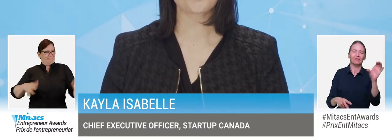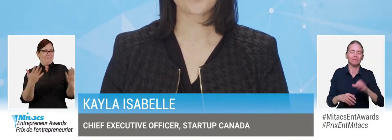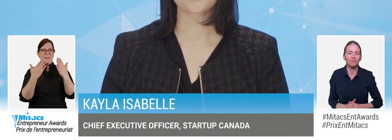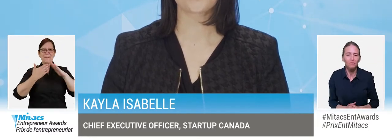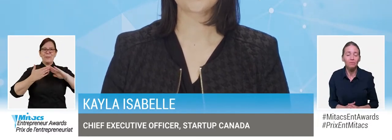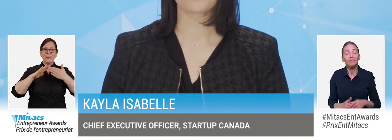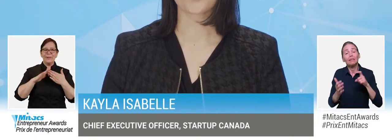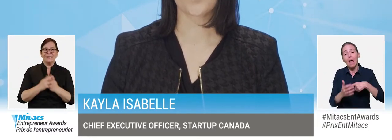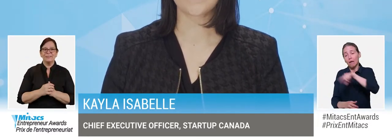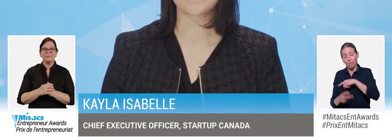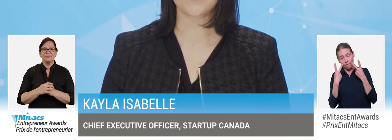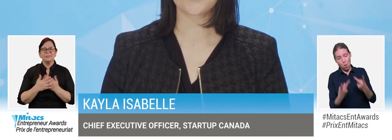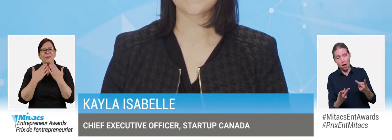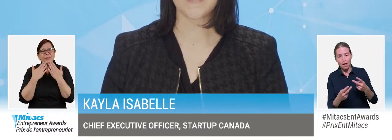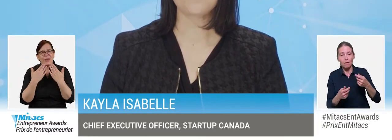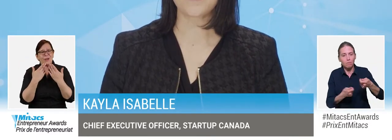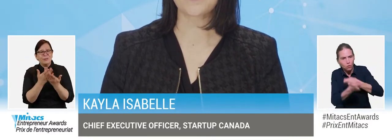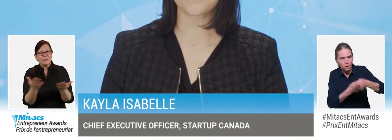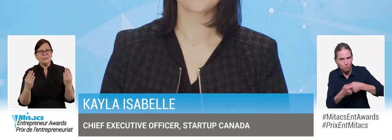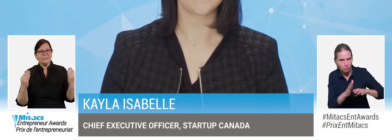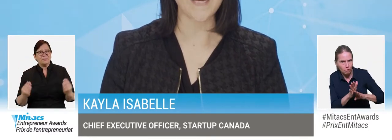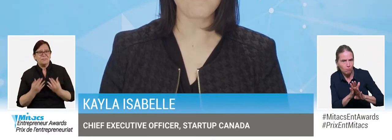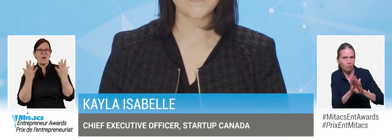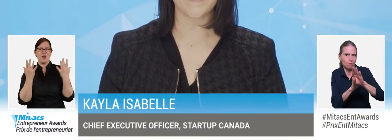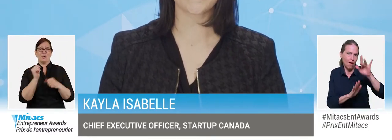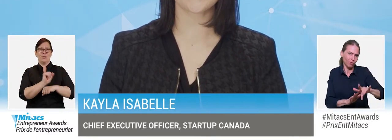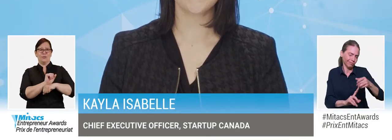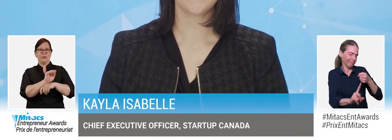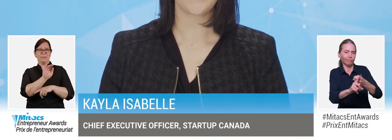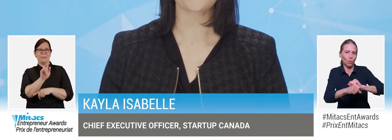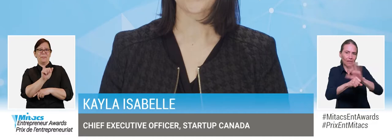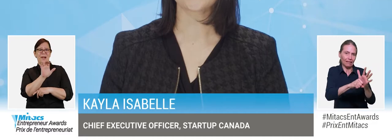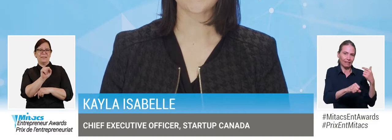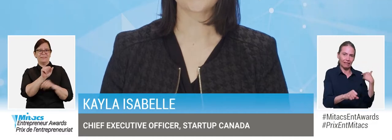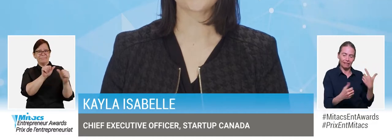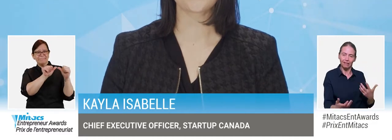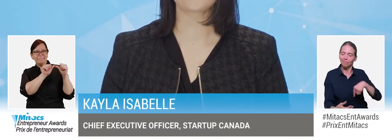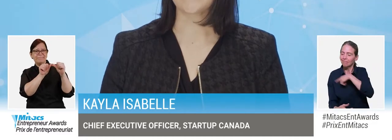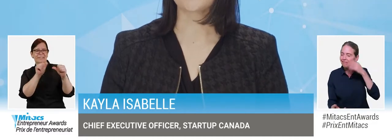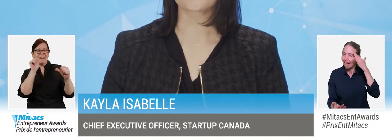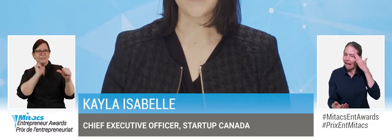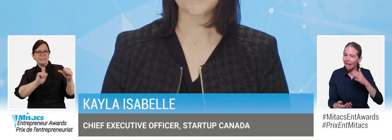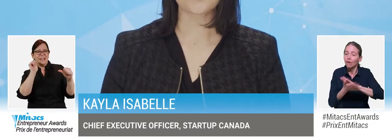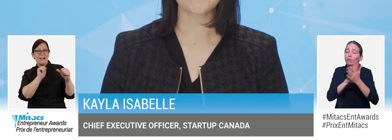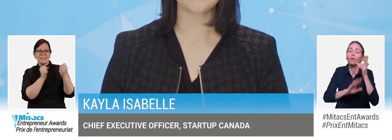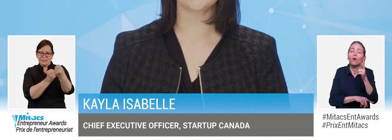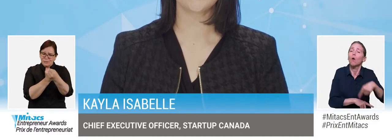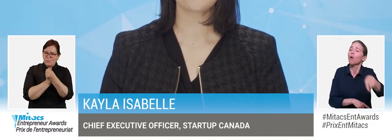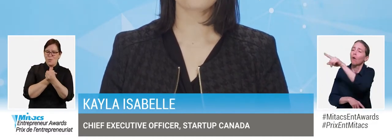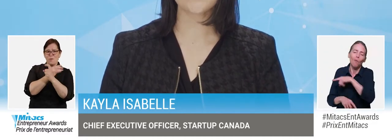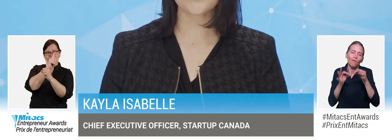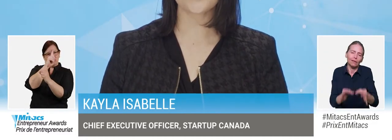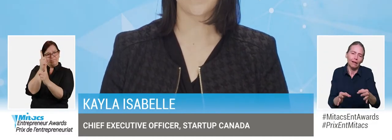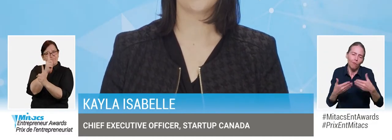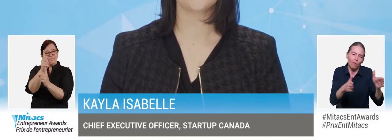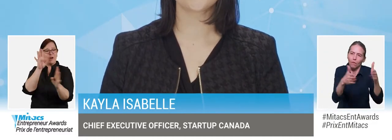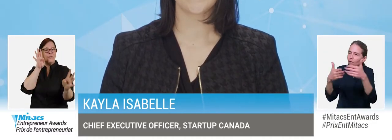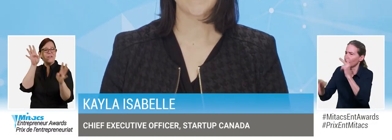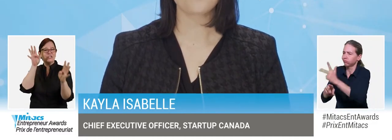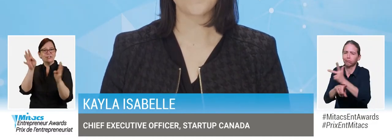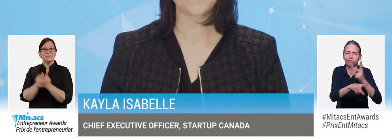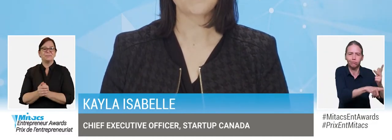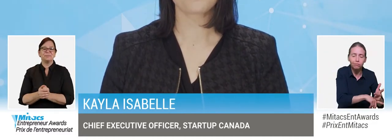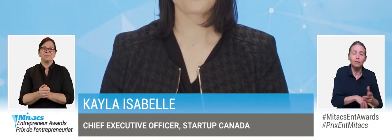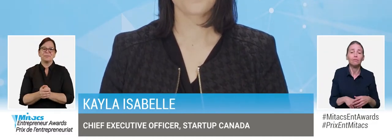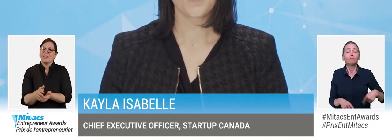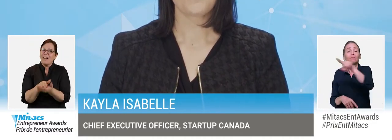connect entrepreneurs with support organizations and peers, like Mitacs, across the country with industry expertise, regional knowledge,